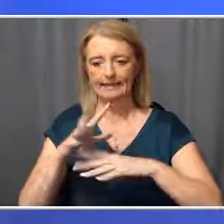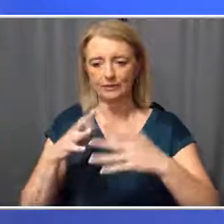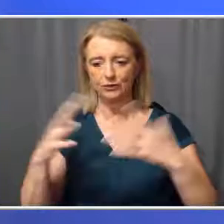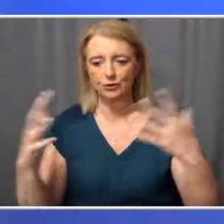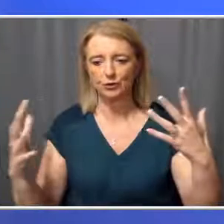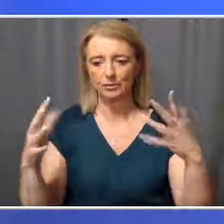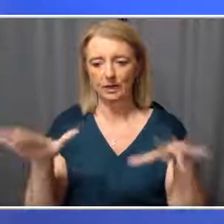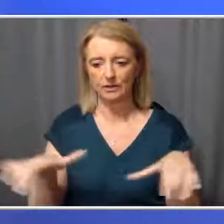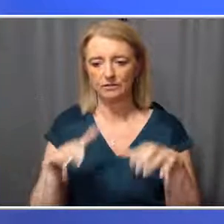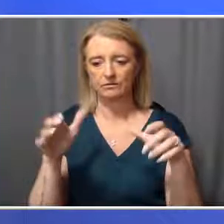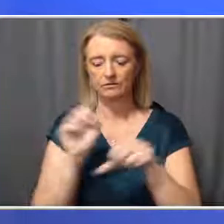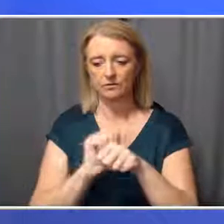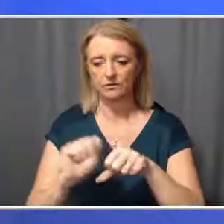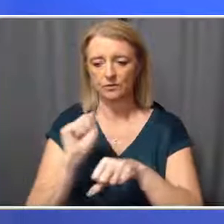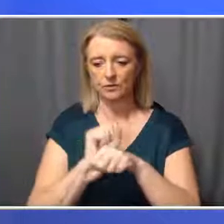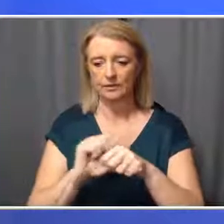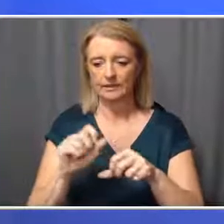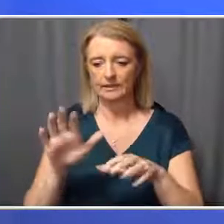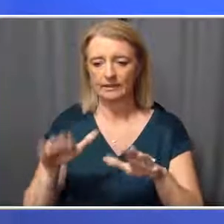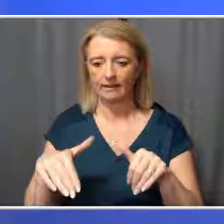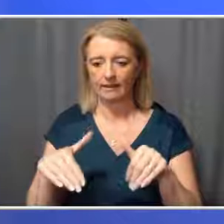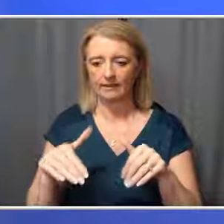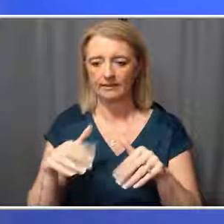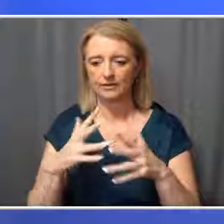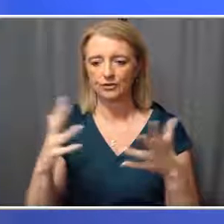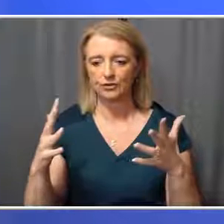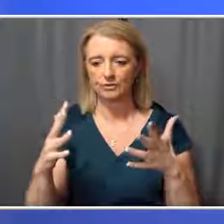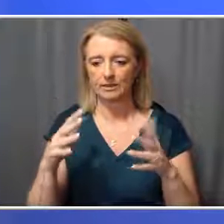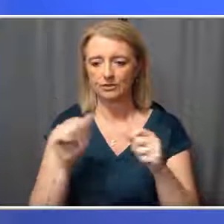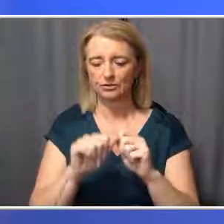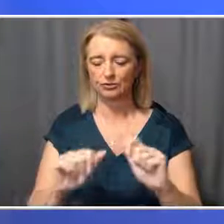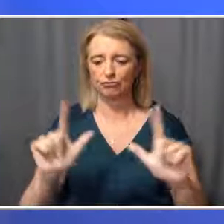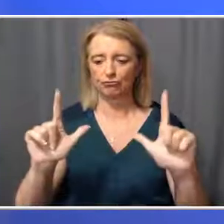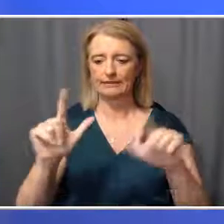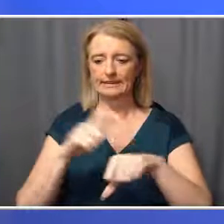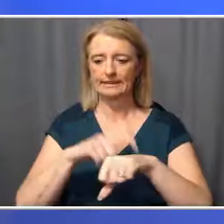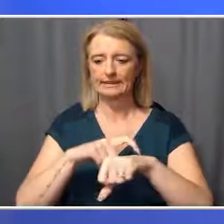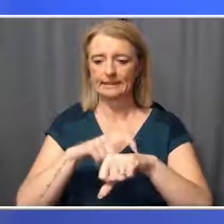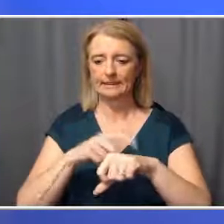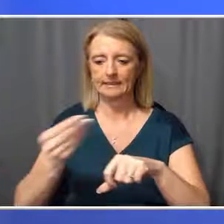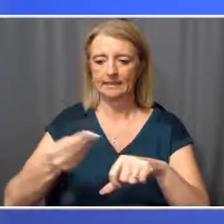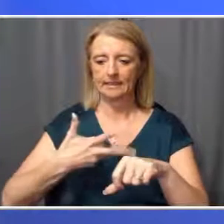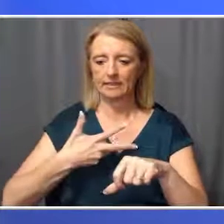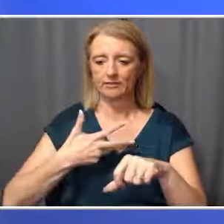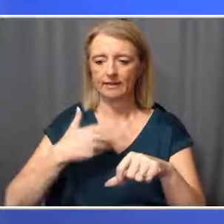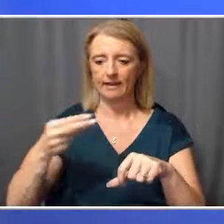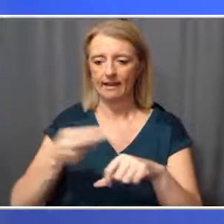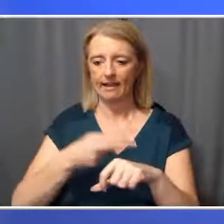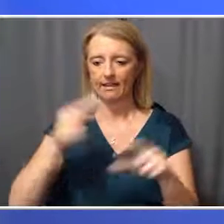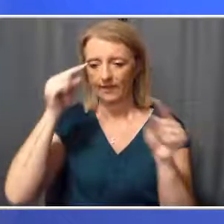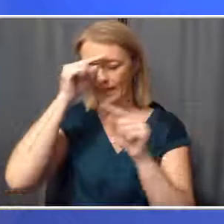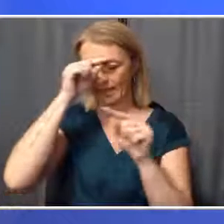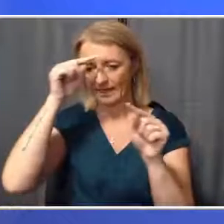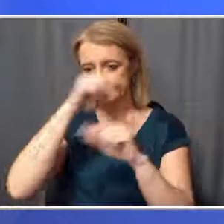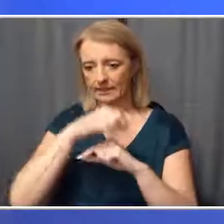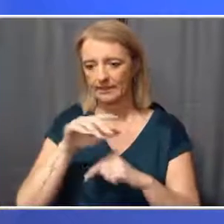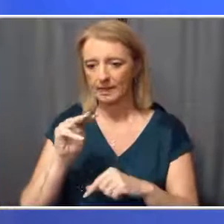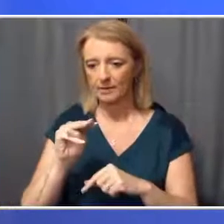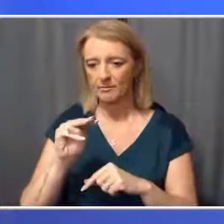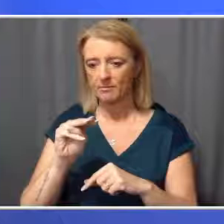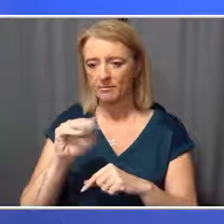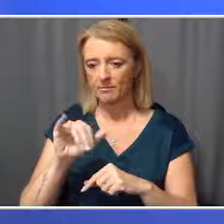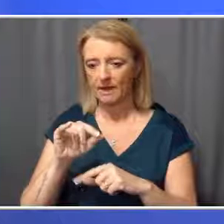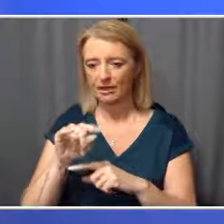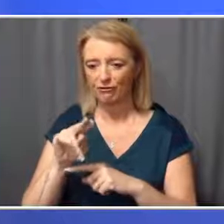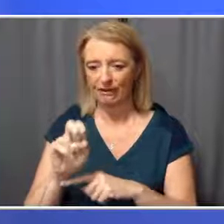feel terrible. I was able to, you know, take care of myself. Like my mom came up and stayed with me because my husband was